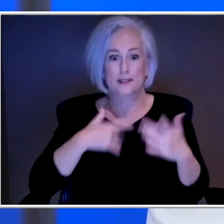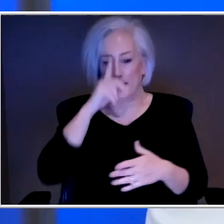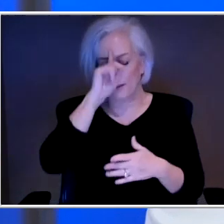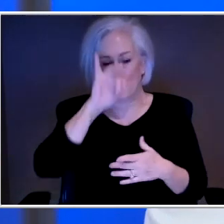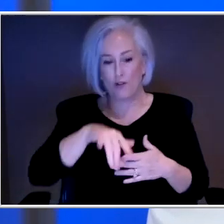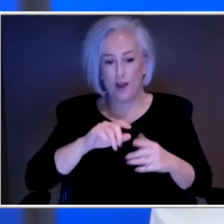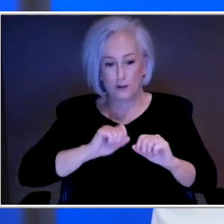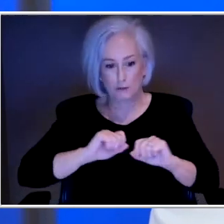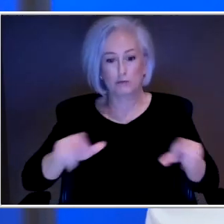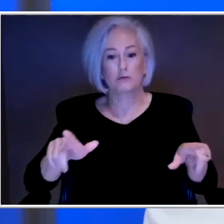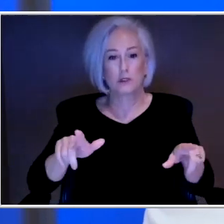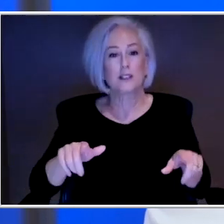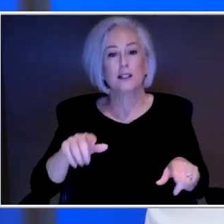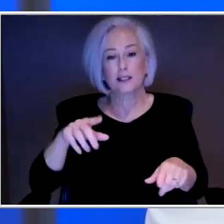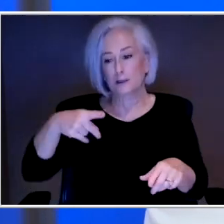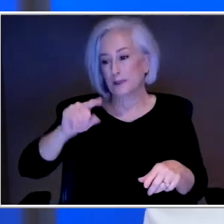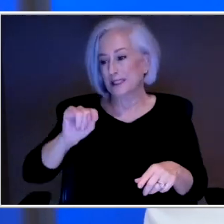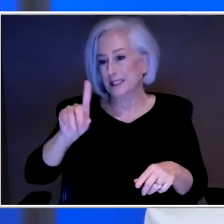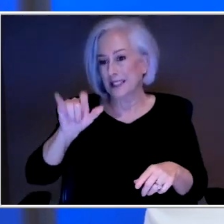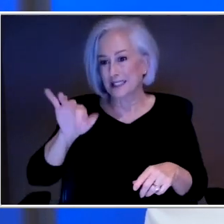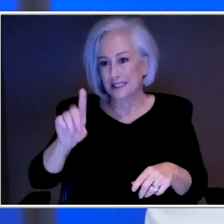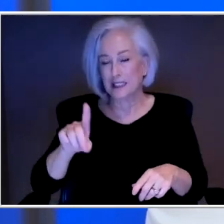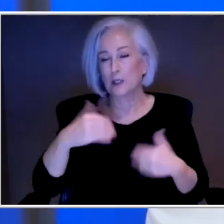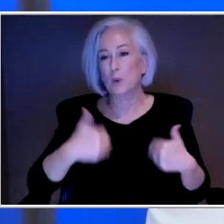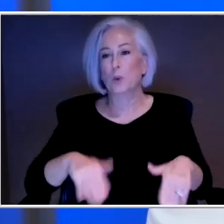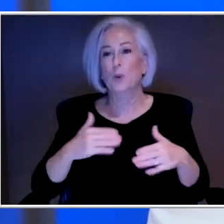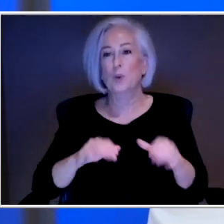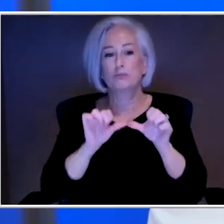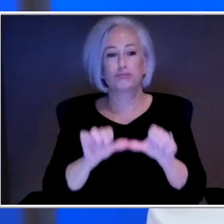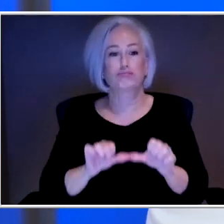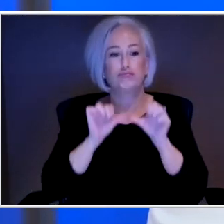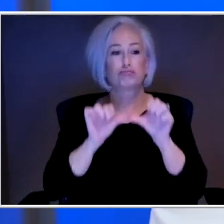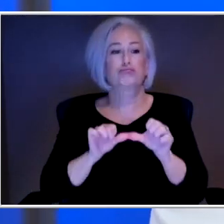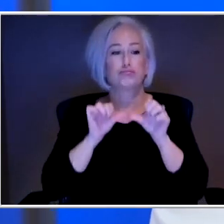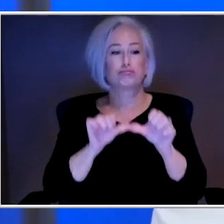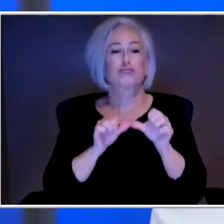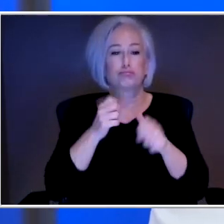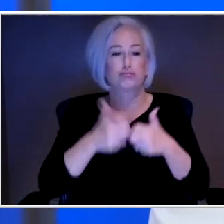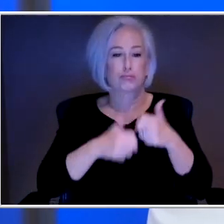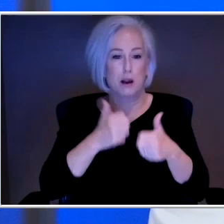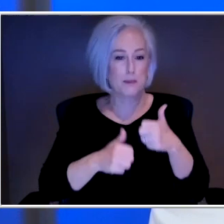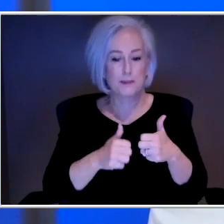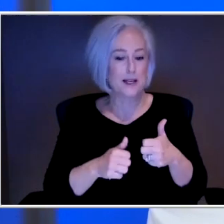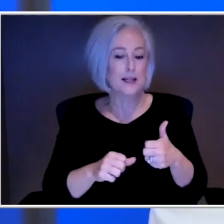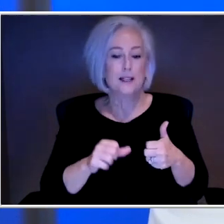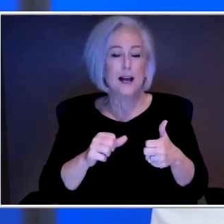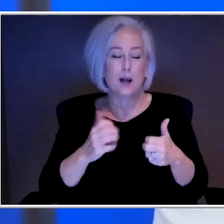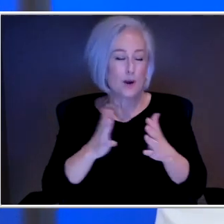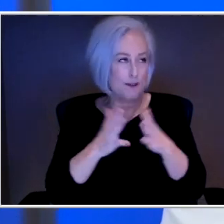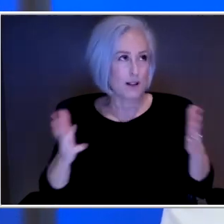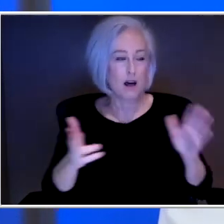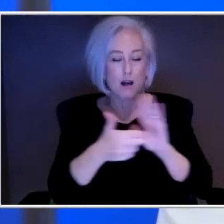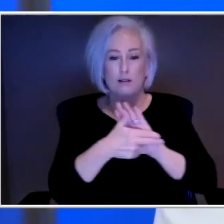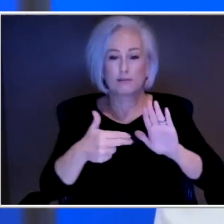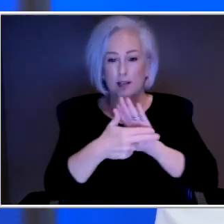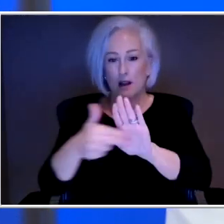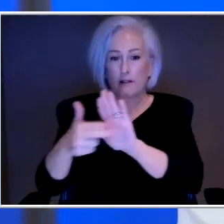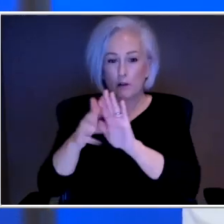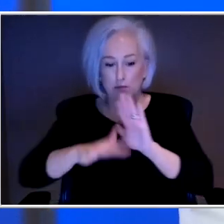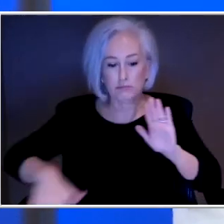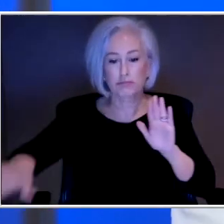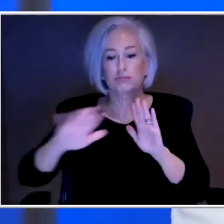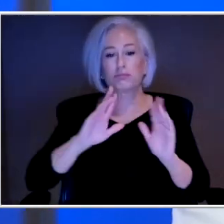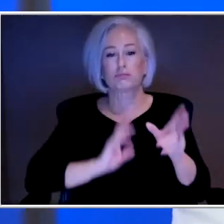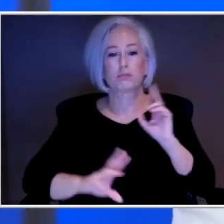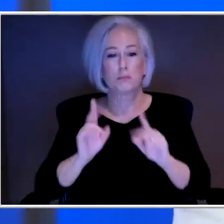is a really chronic problem that I think we've underdiagnosed a lot in society. Right. And so having a definitive treatment for it, as opposed to like, here's a medication to treat your symptoms,